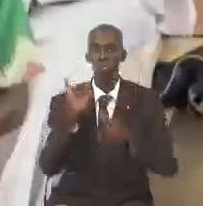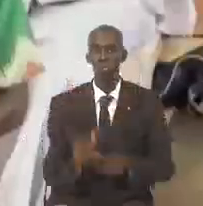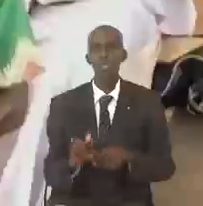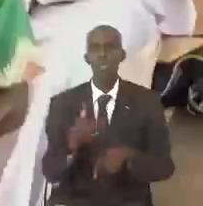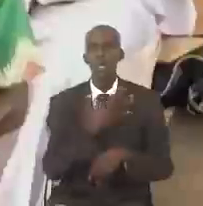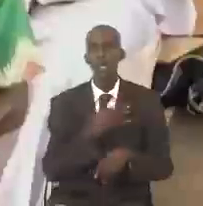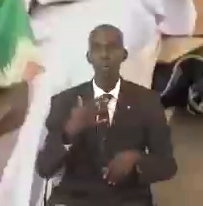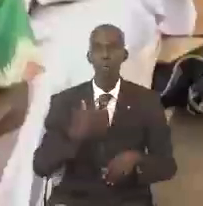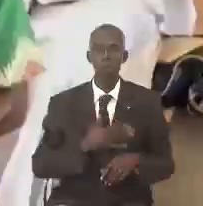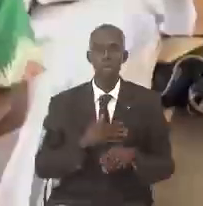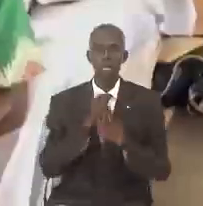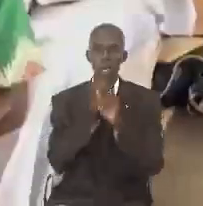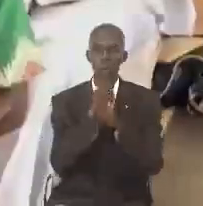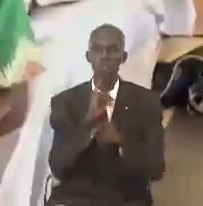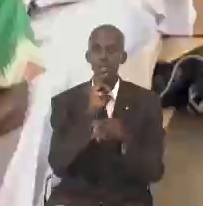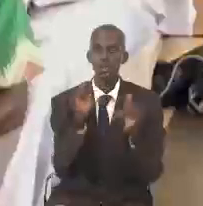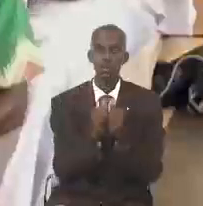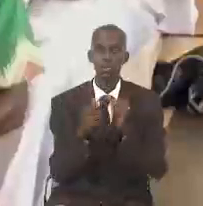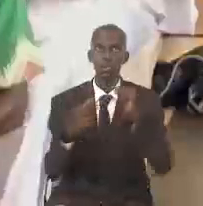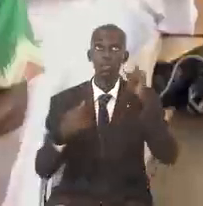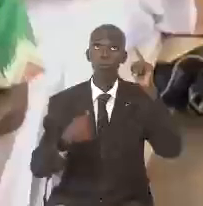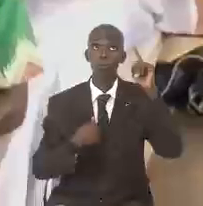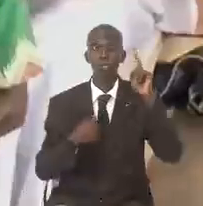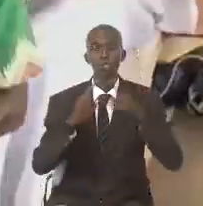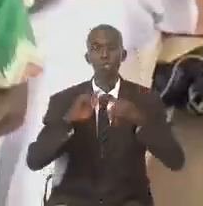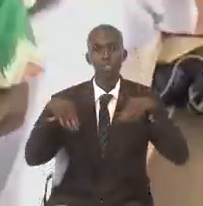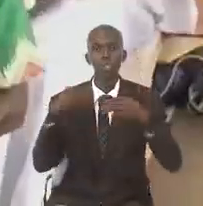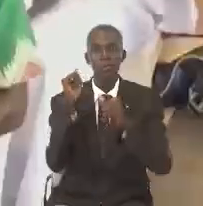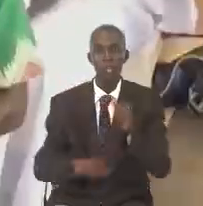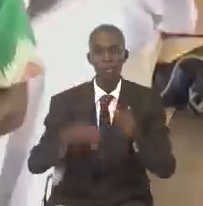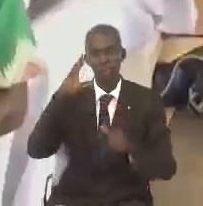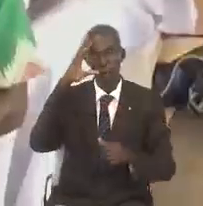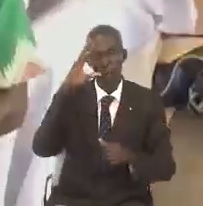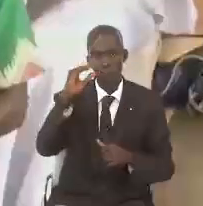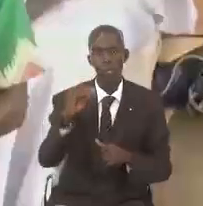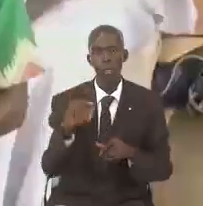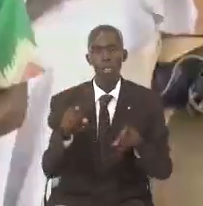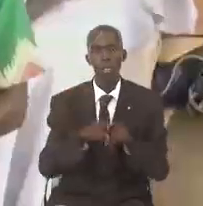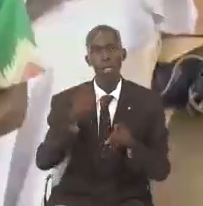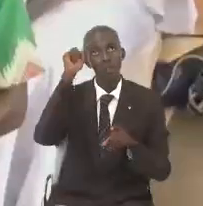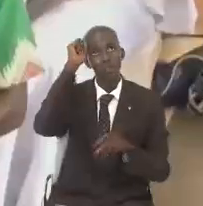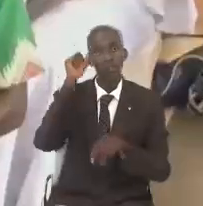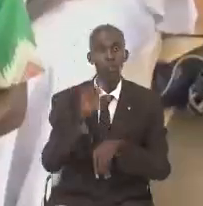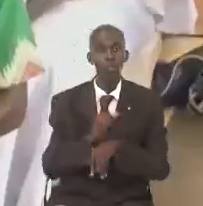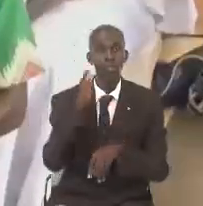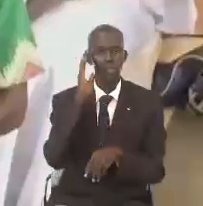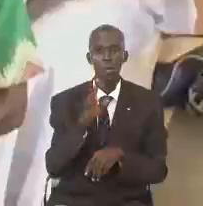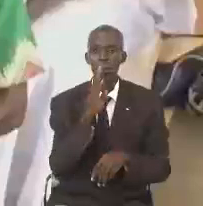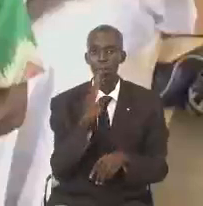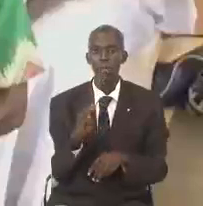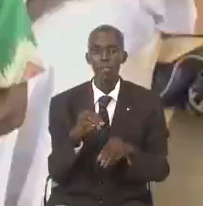me, to give every man as his work shall be. Verse